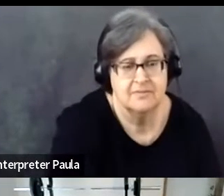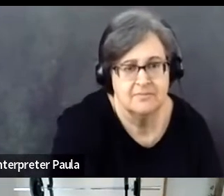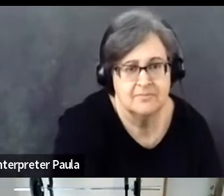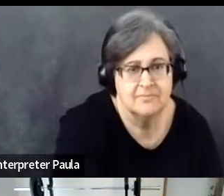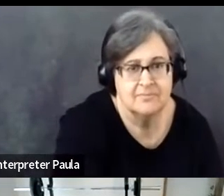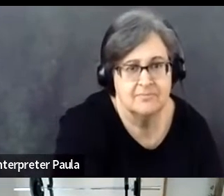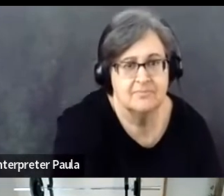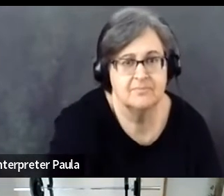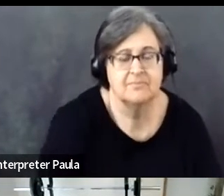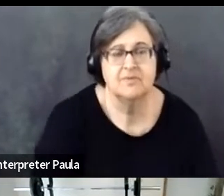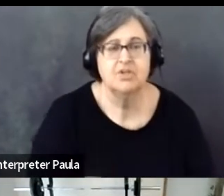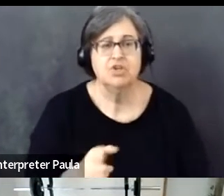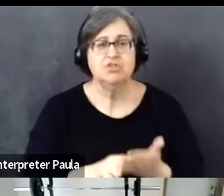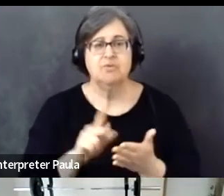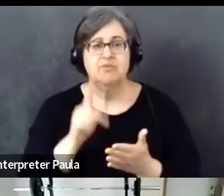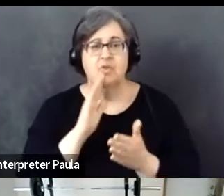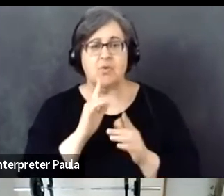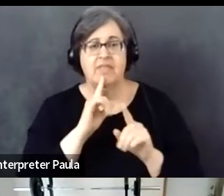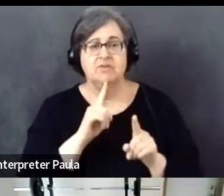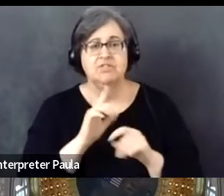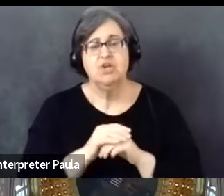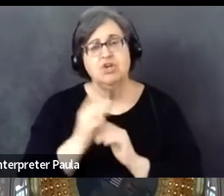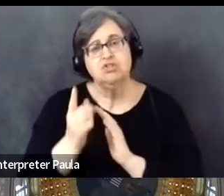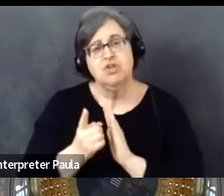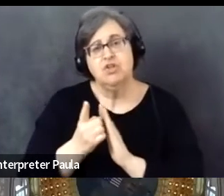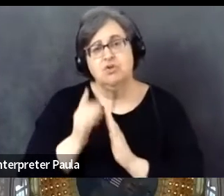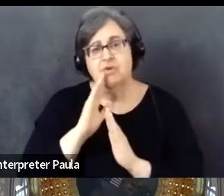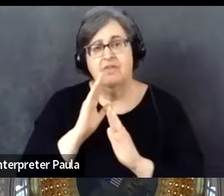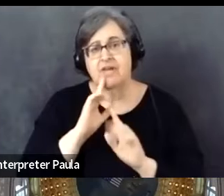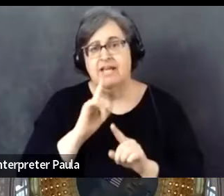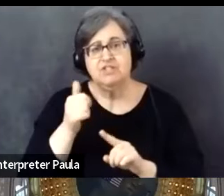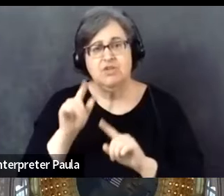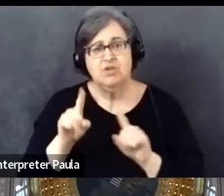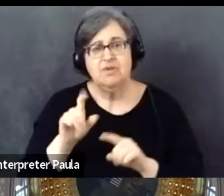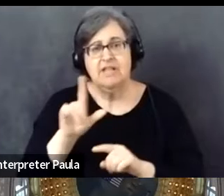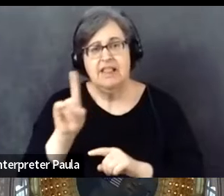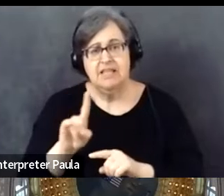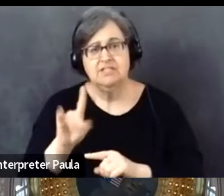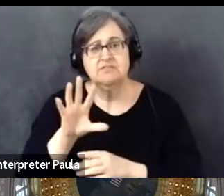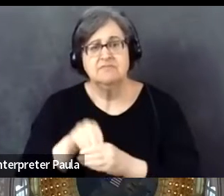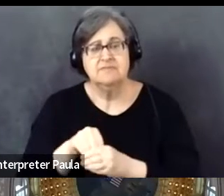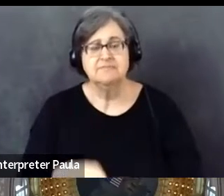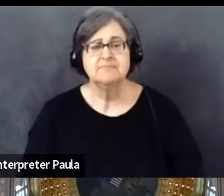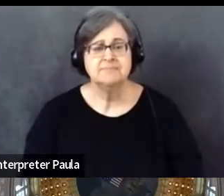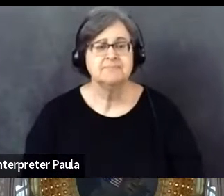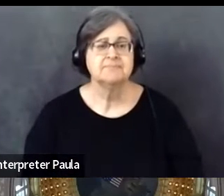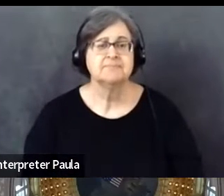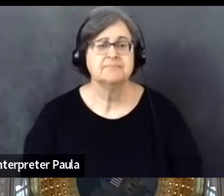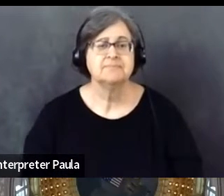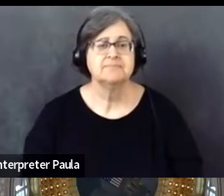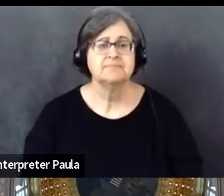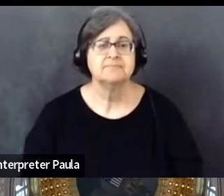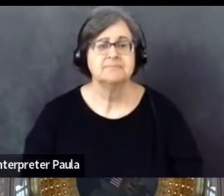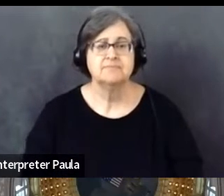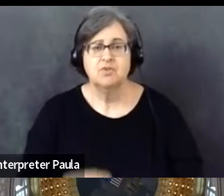well, you sign up, they'll answer, it's an hour and they'll answer any questions. Liz is on them directly. So